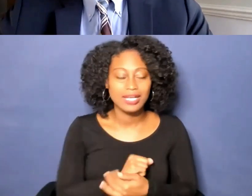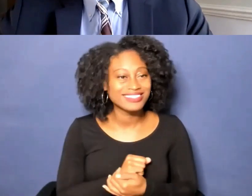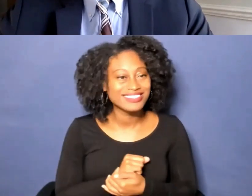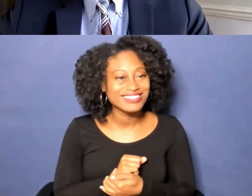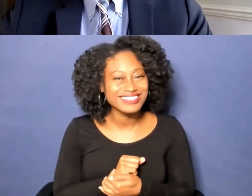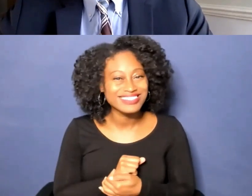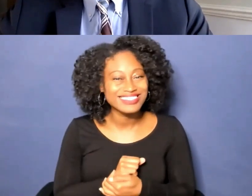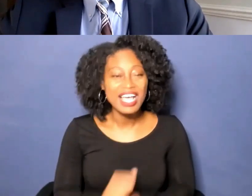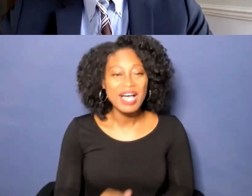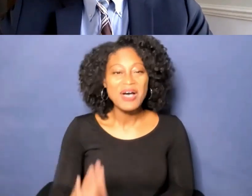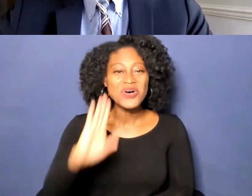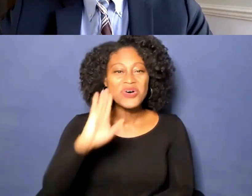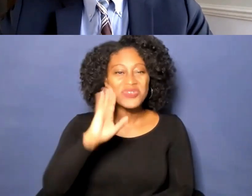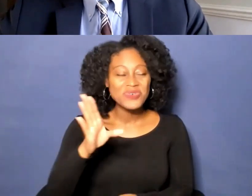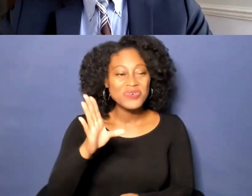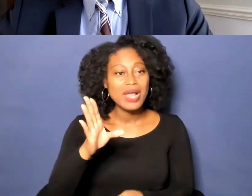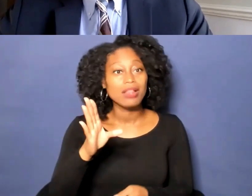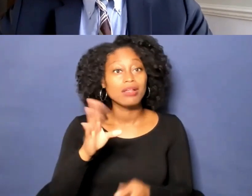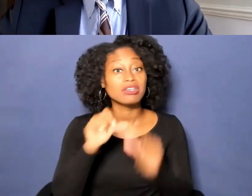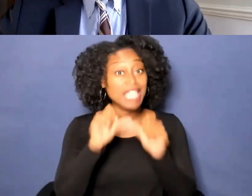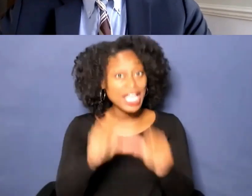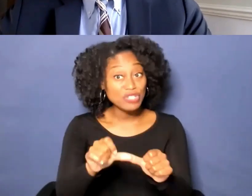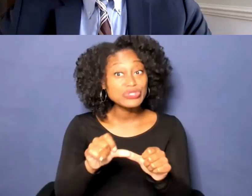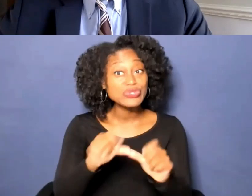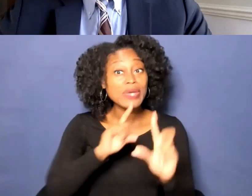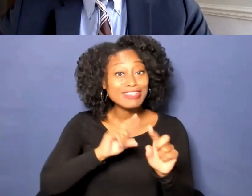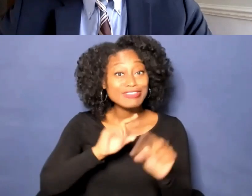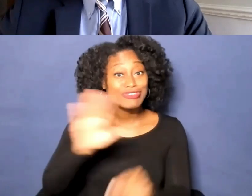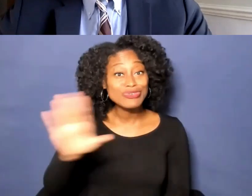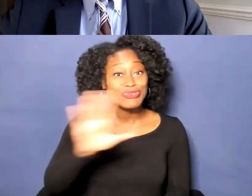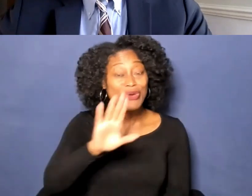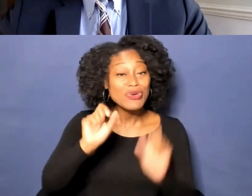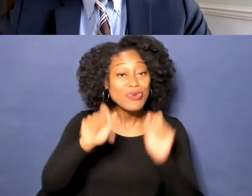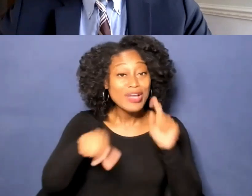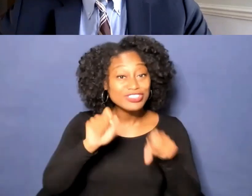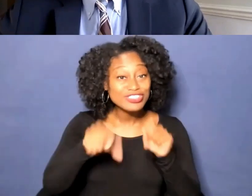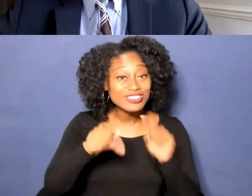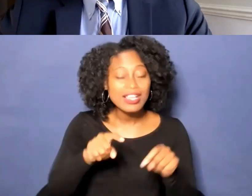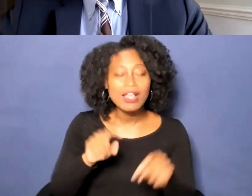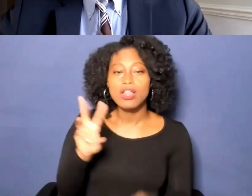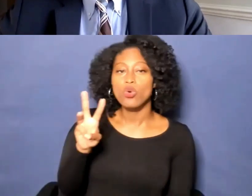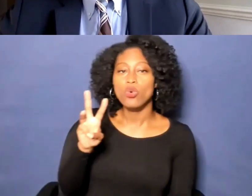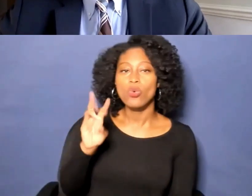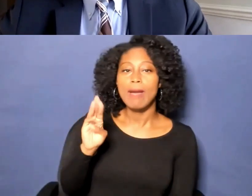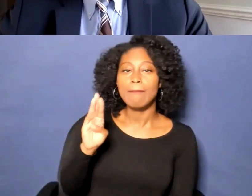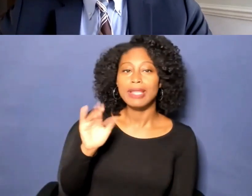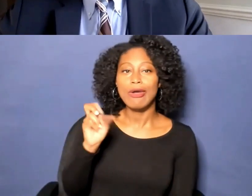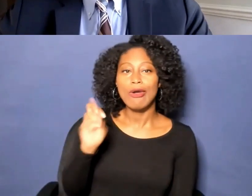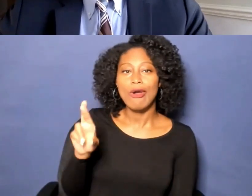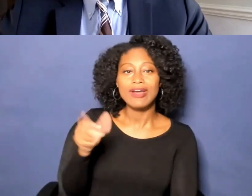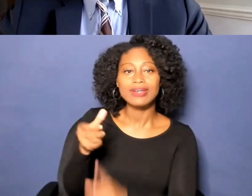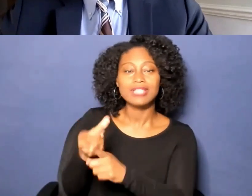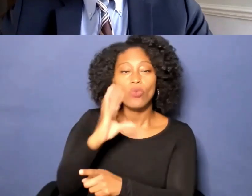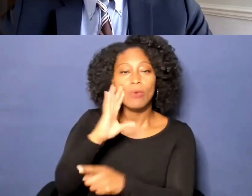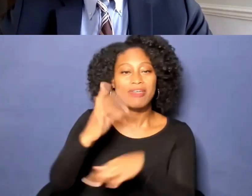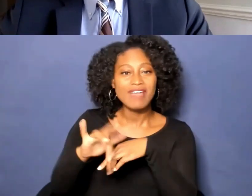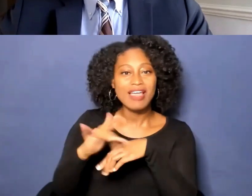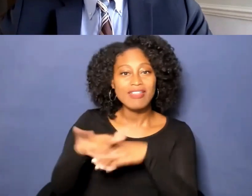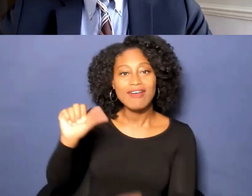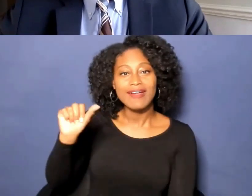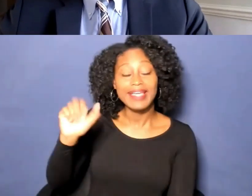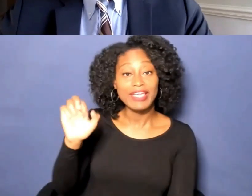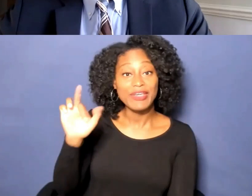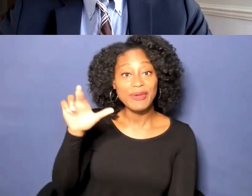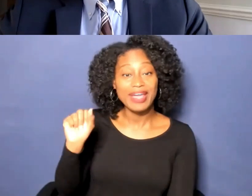We will go through the questions. The webinar itself will become available on the AERA website